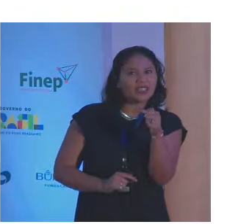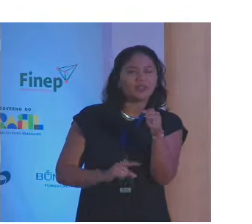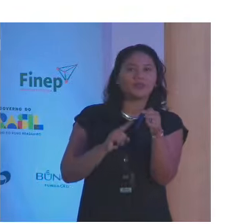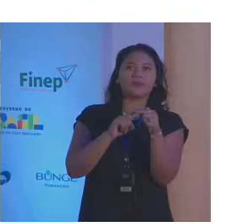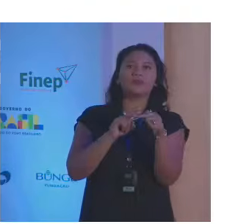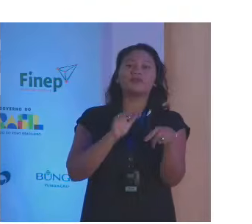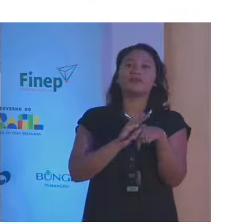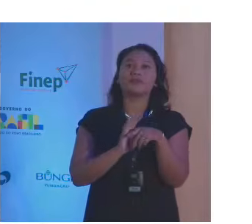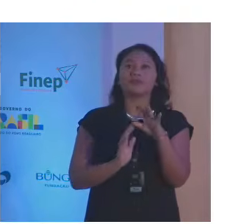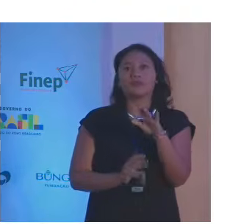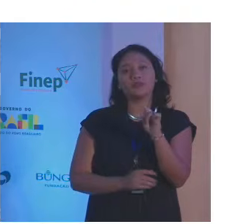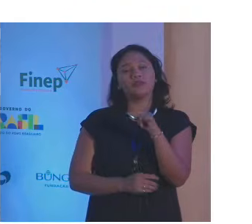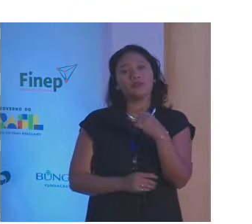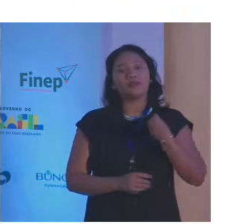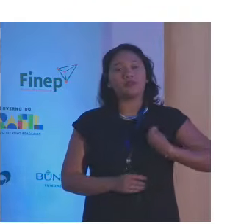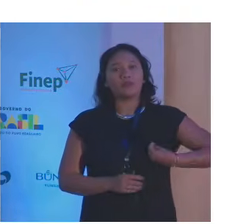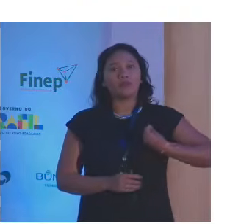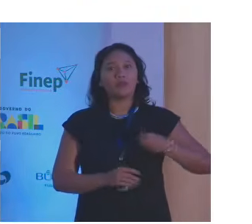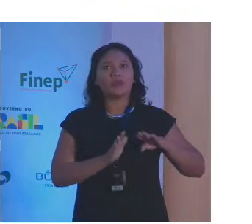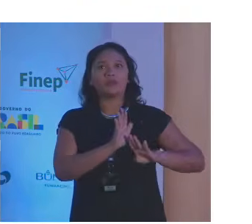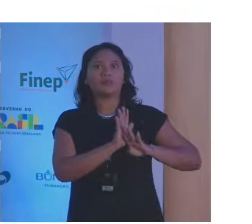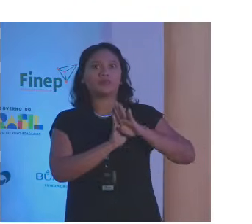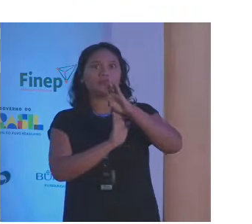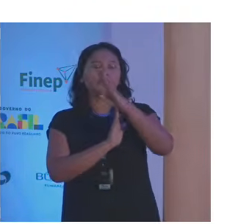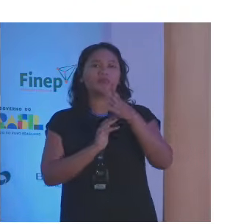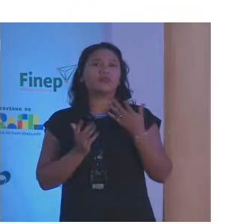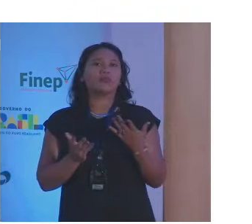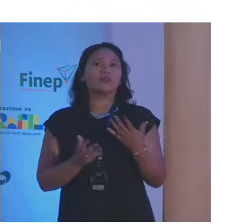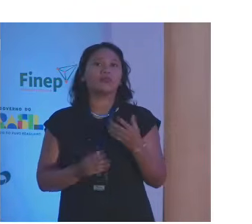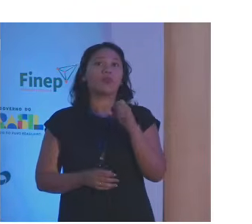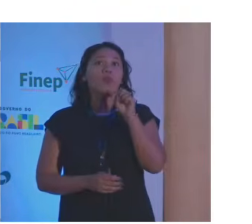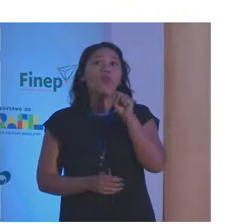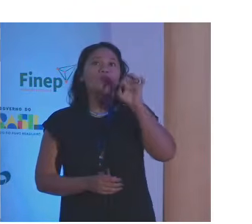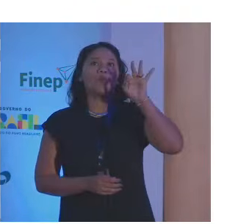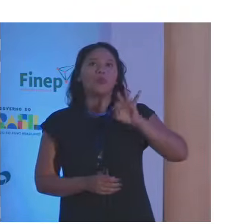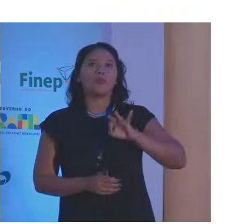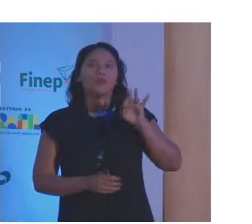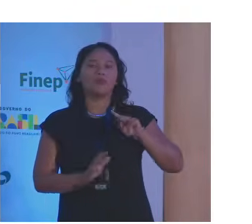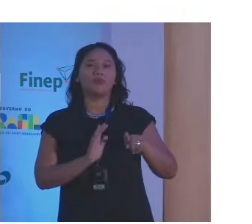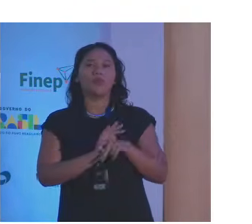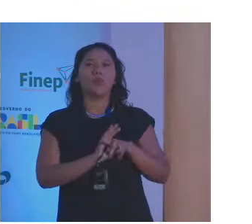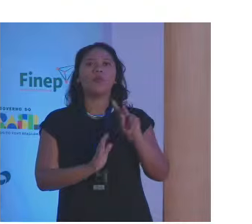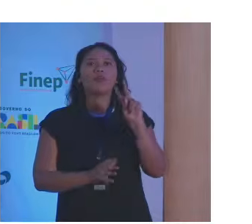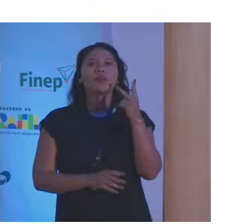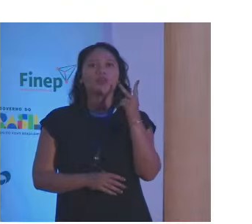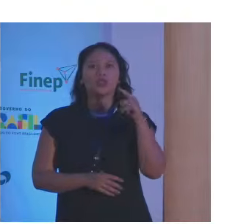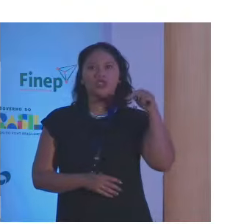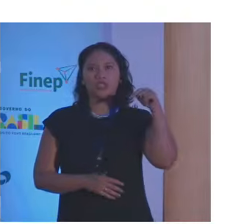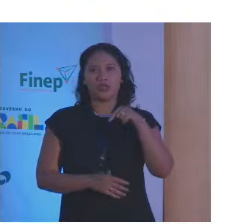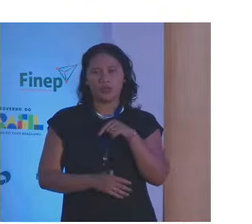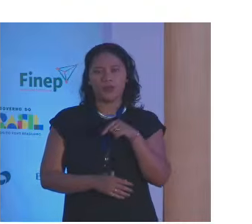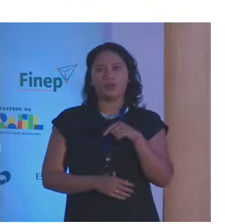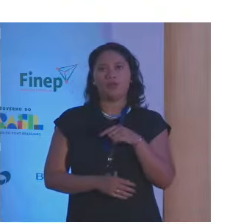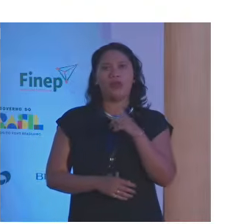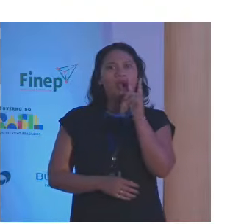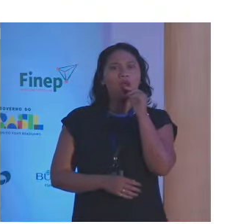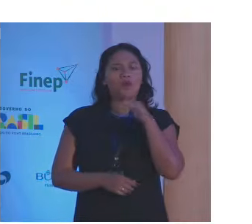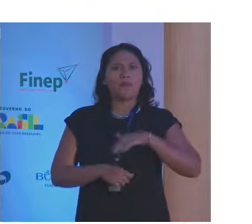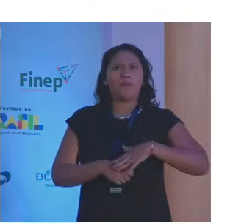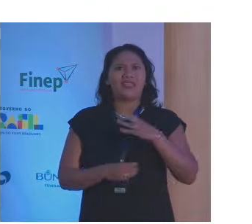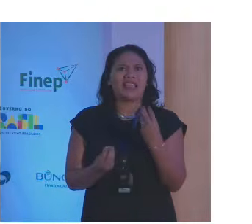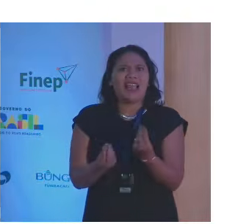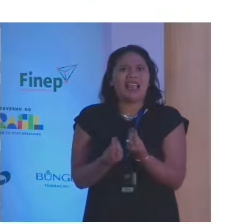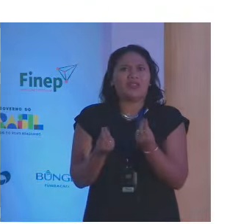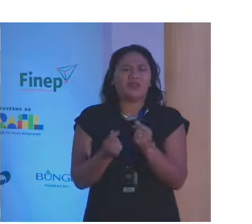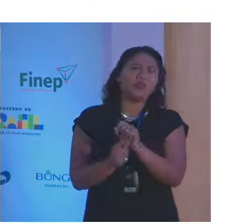28% increase in hydrogen ions in the water. Much more acidic than it used to be.